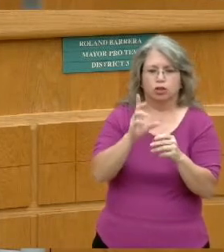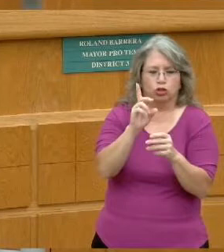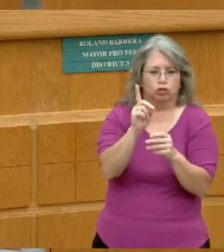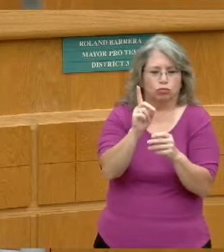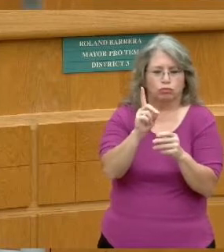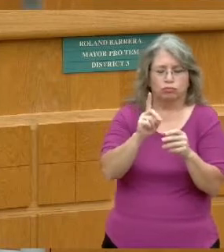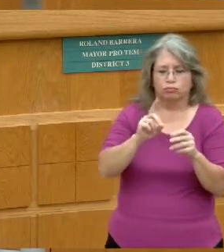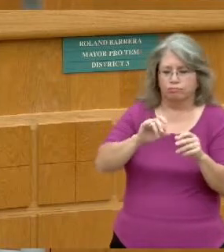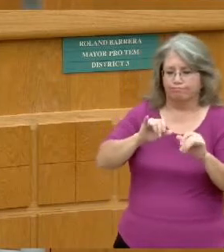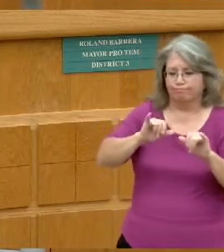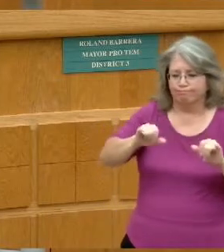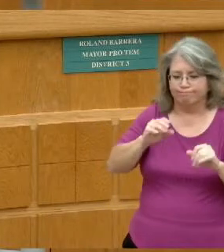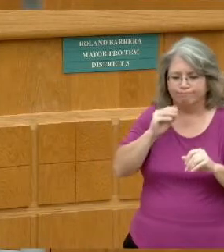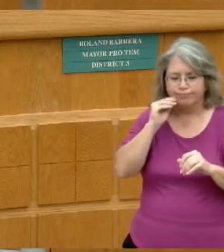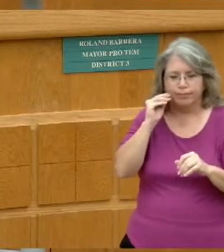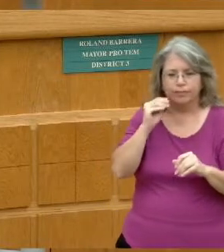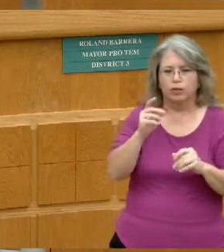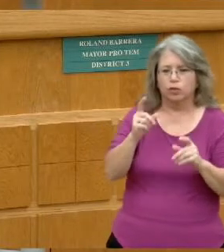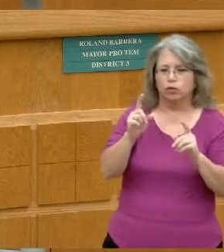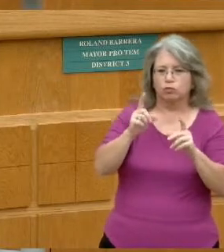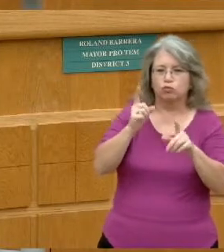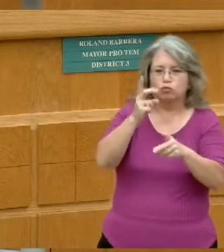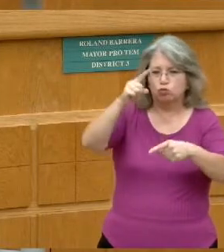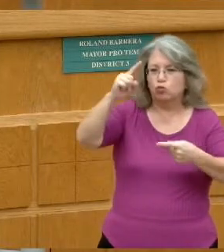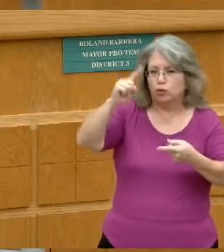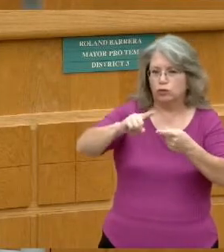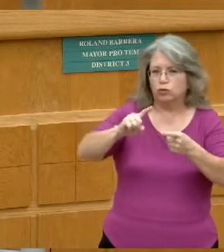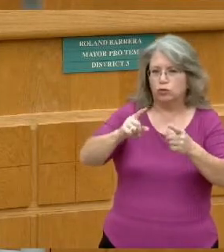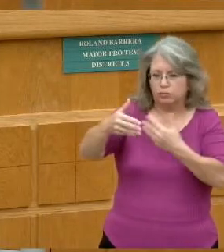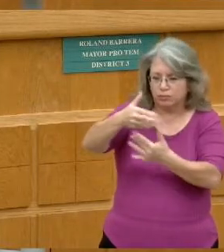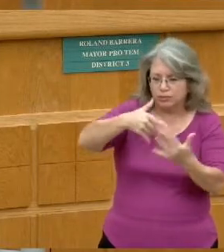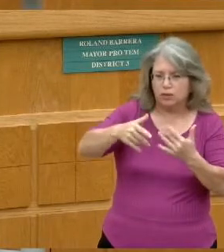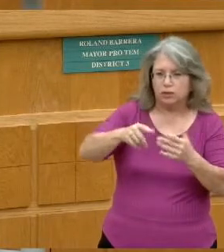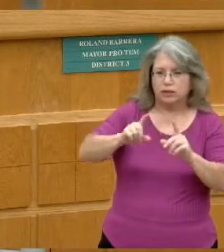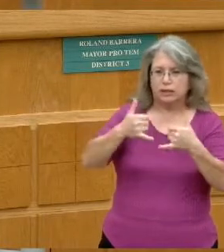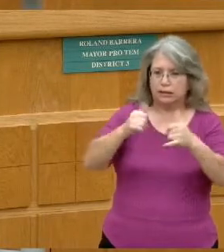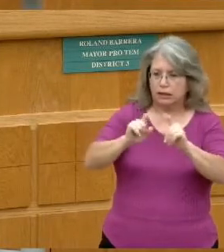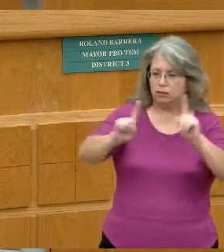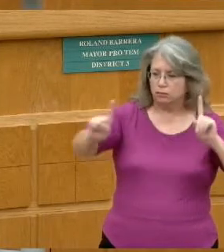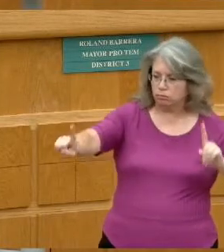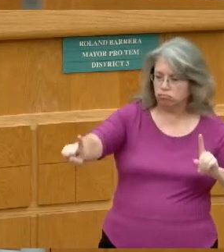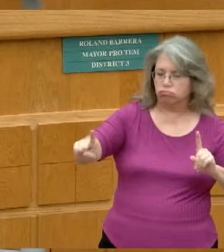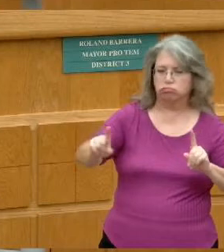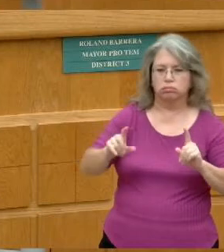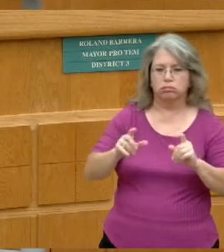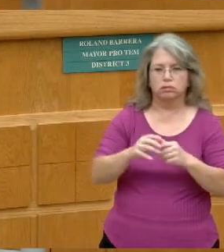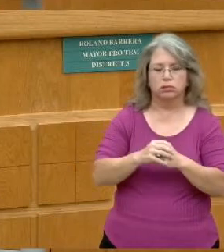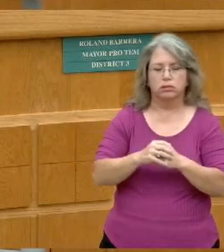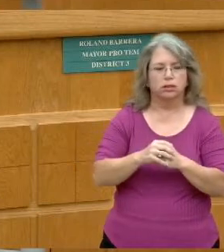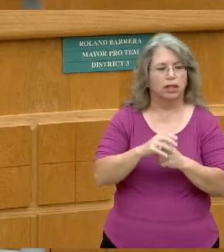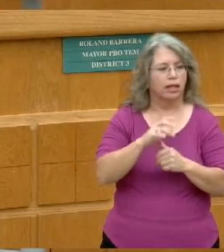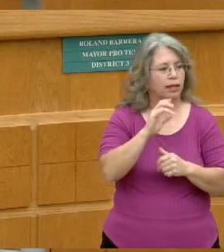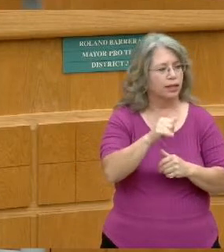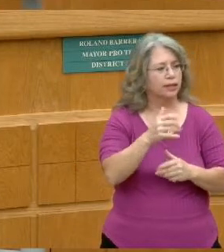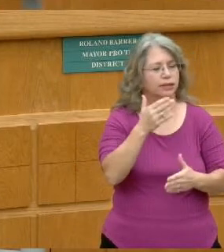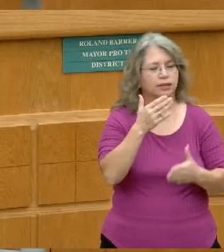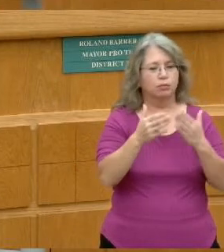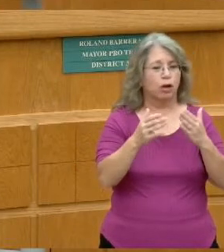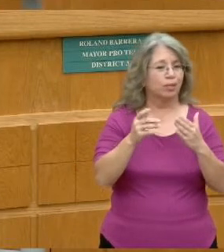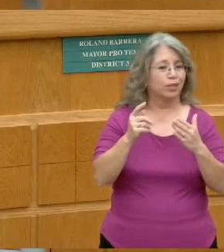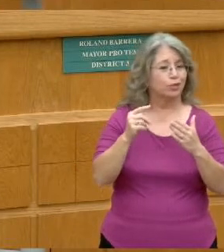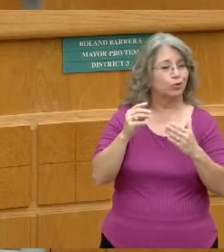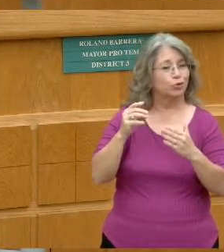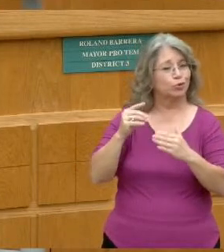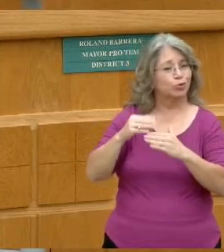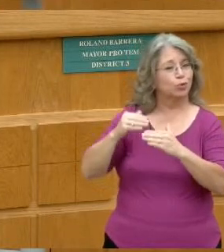that. So even if we're in close quarters, we're doing things to mitigate that transmission. So this is probably too positive of a